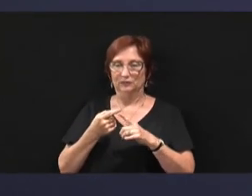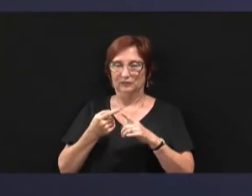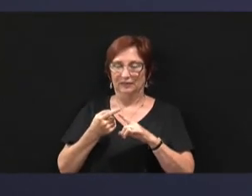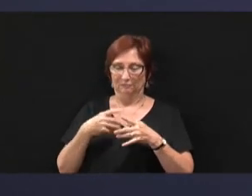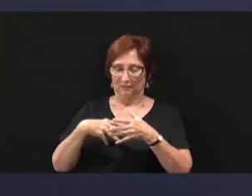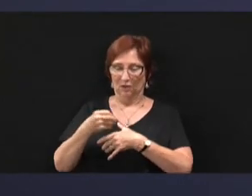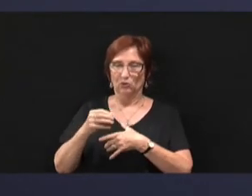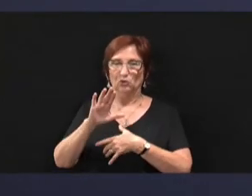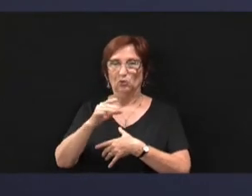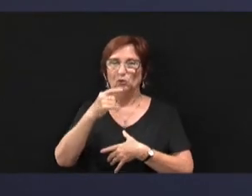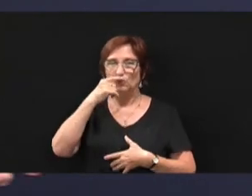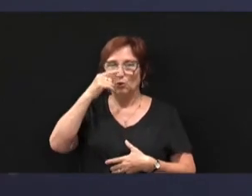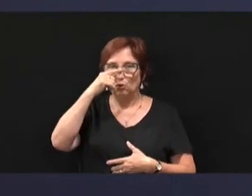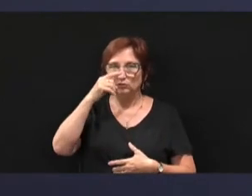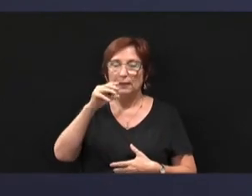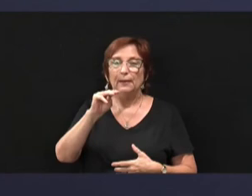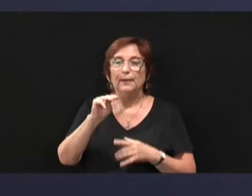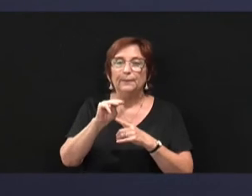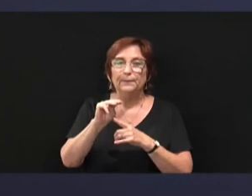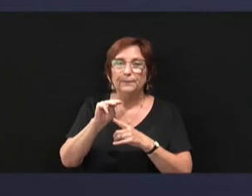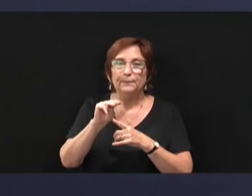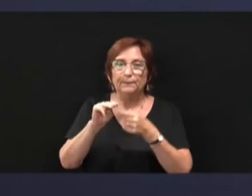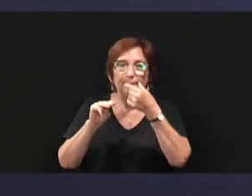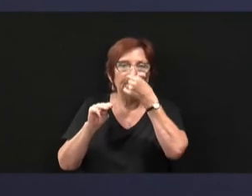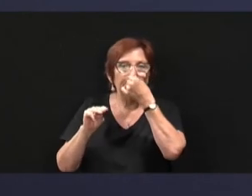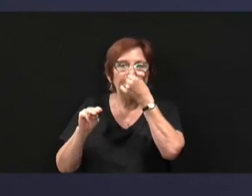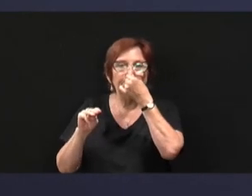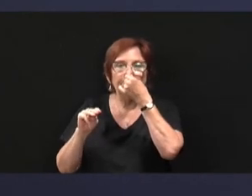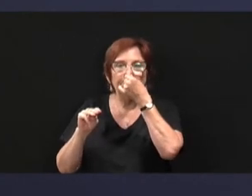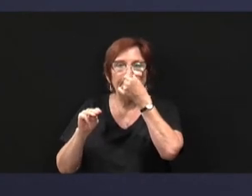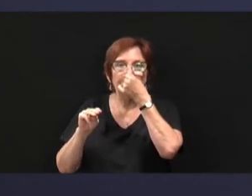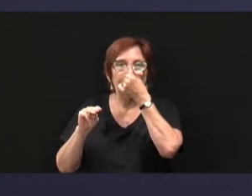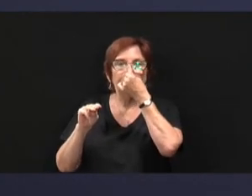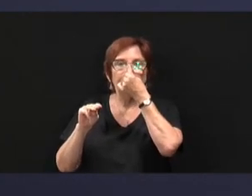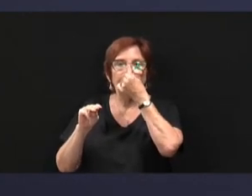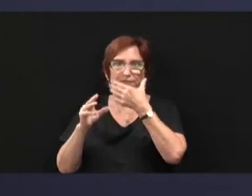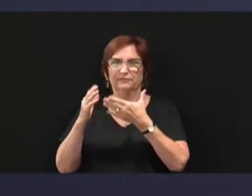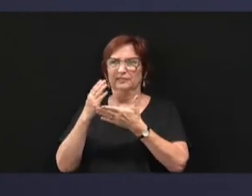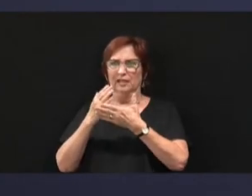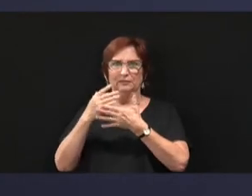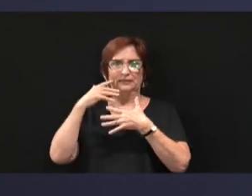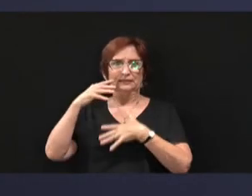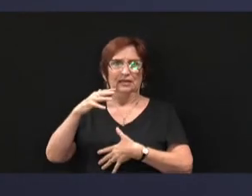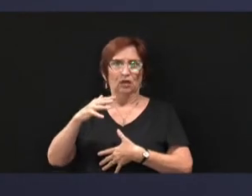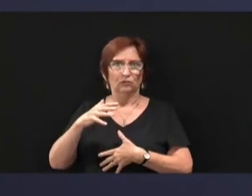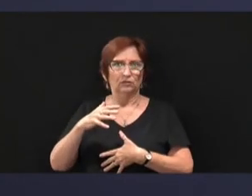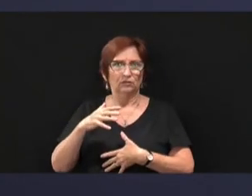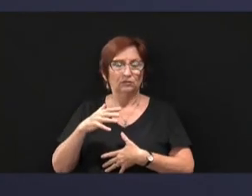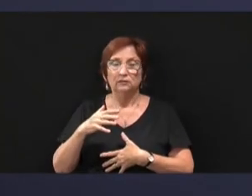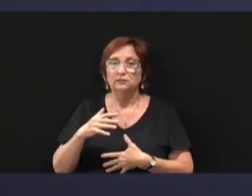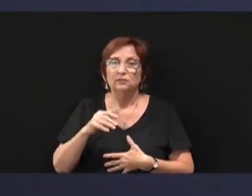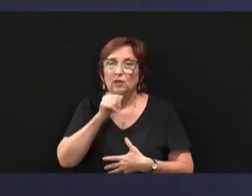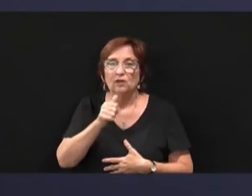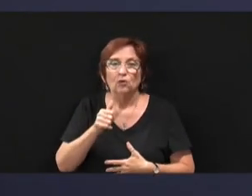sound and plug your nose, it cuts it off. So they don't get